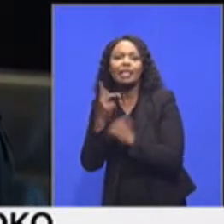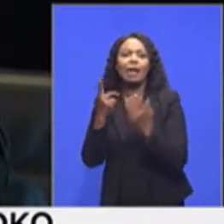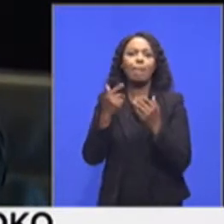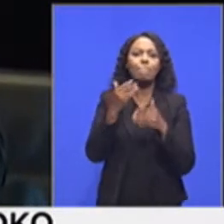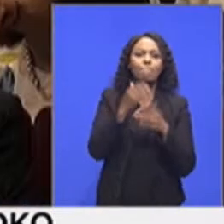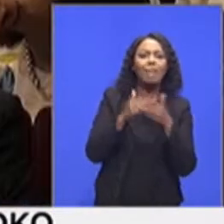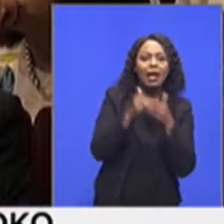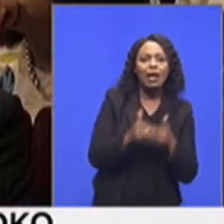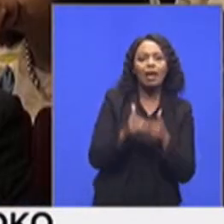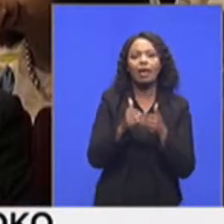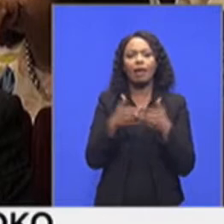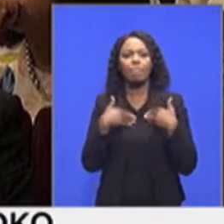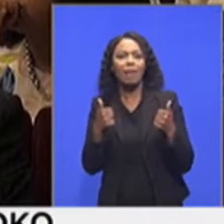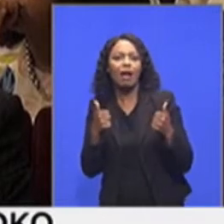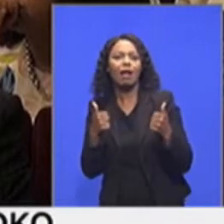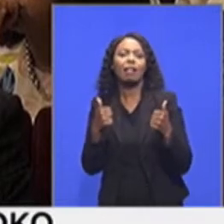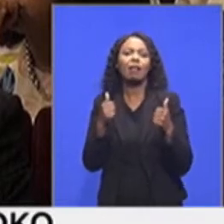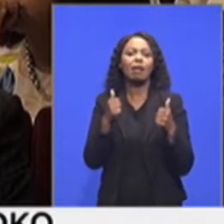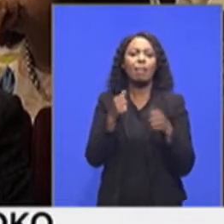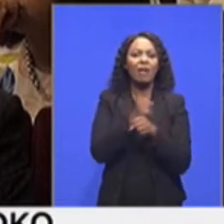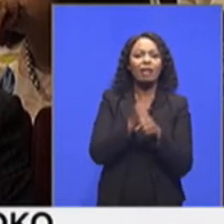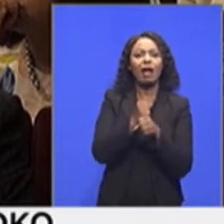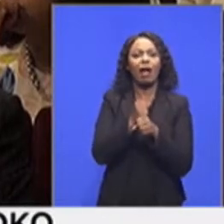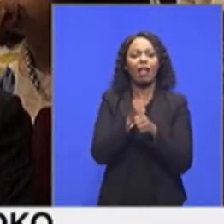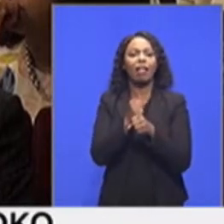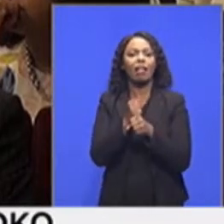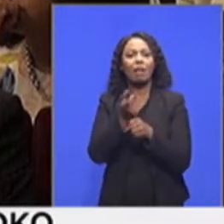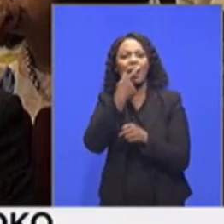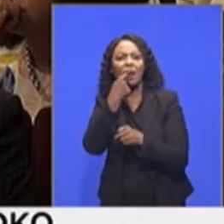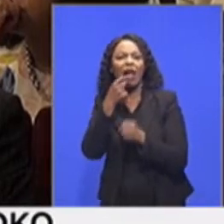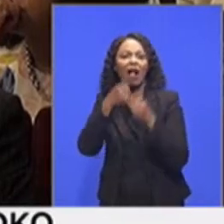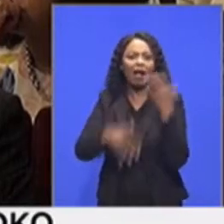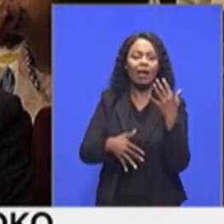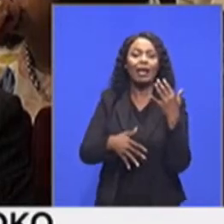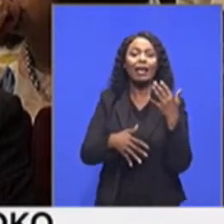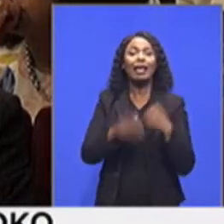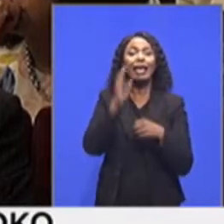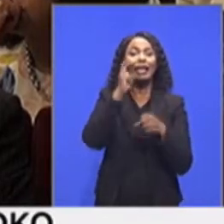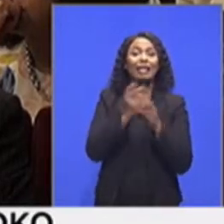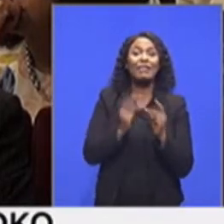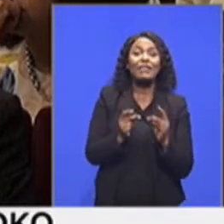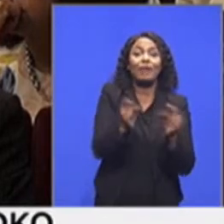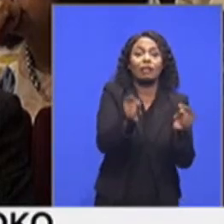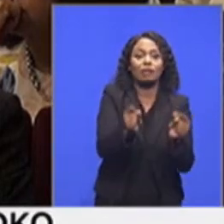there. That thing needs immediate response.